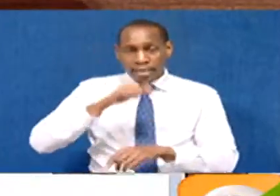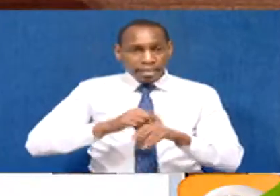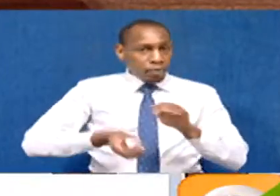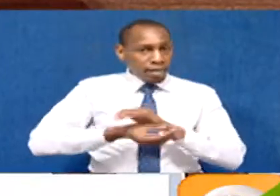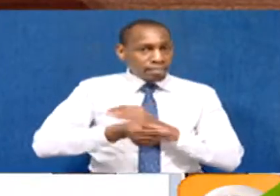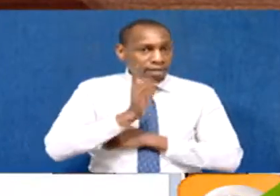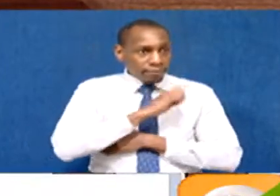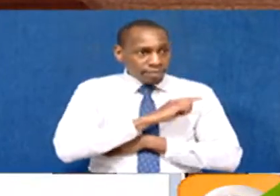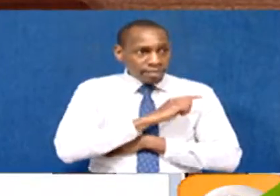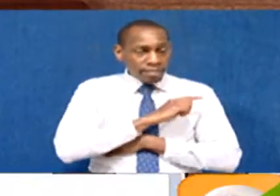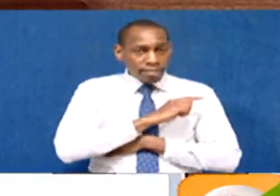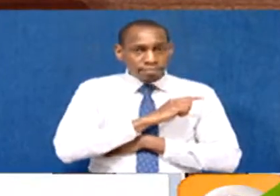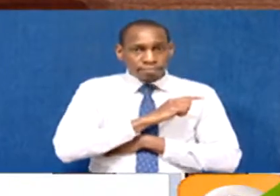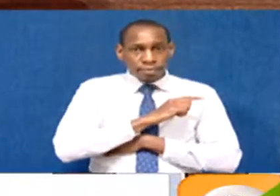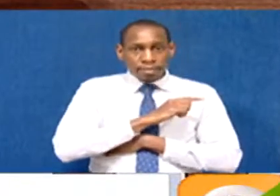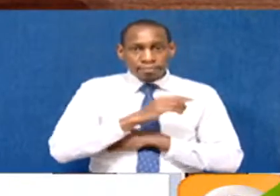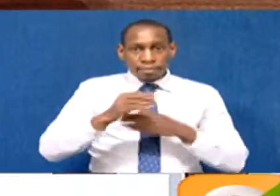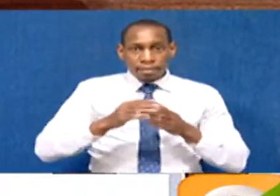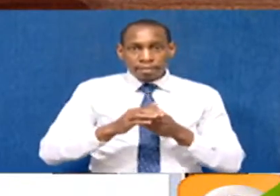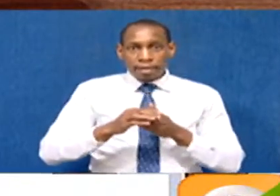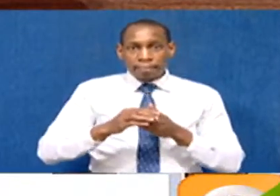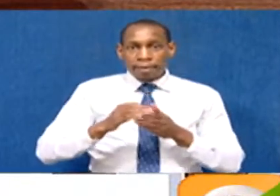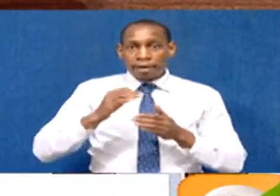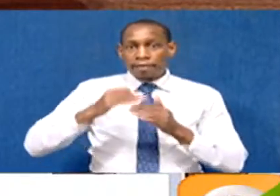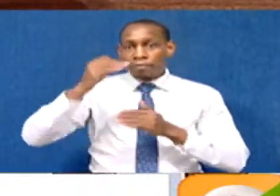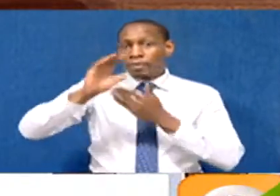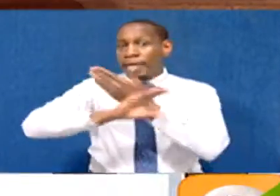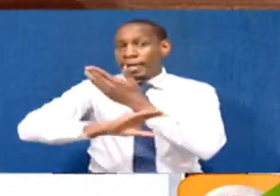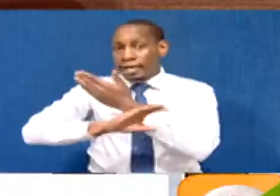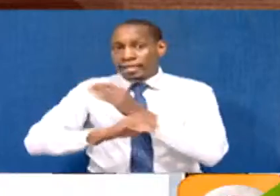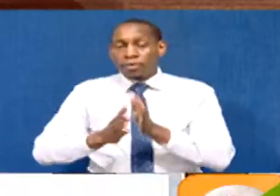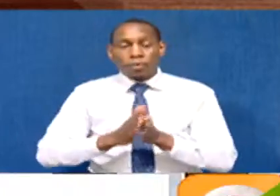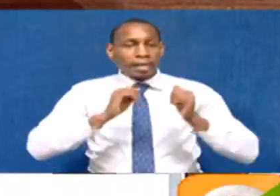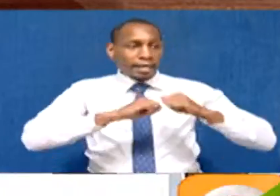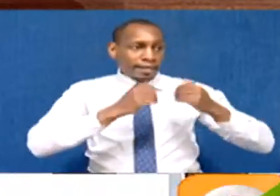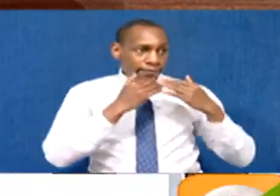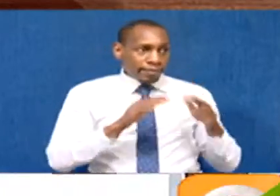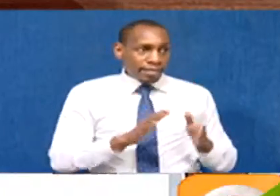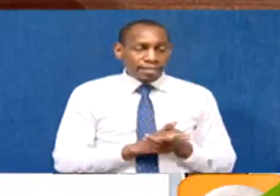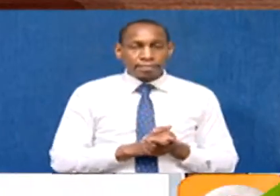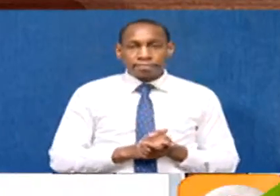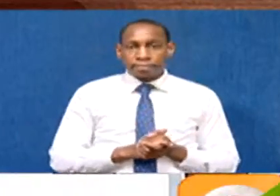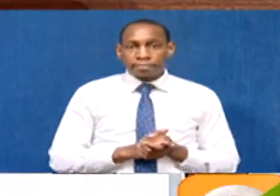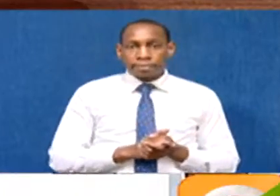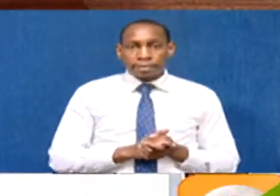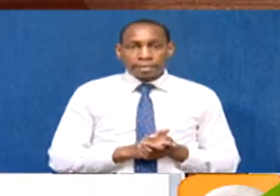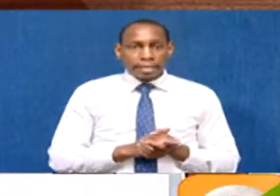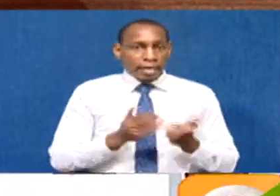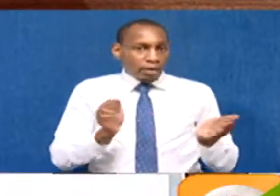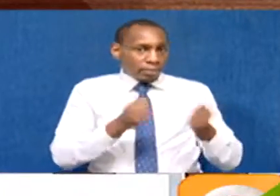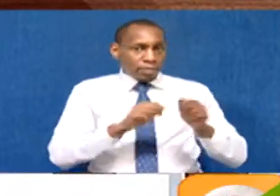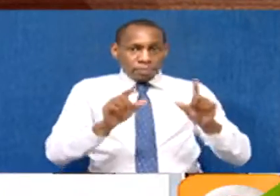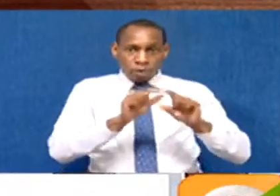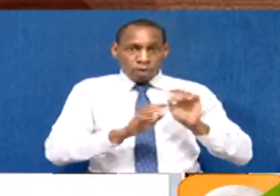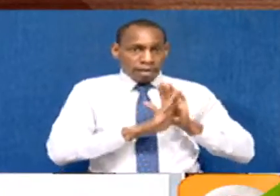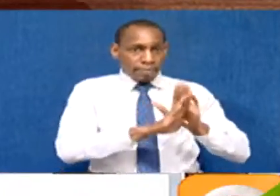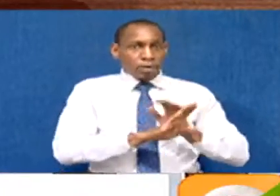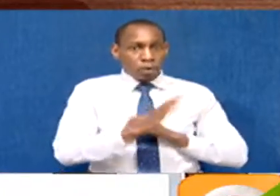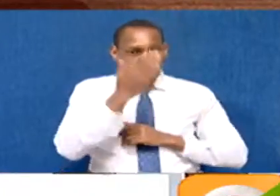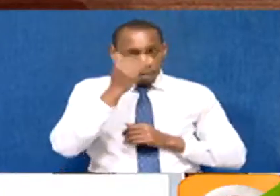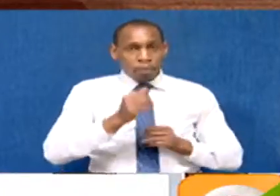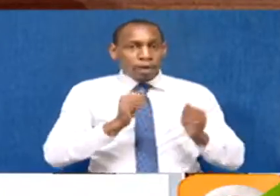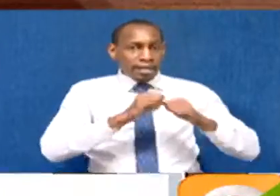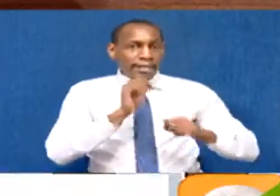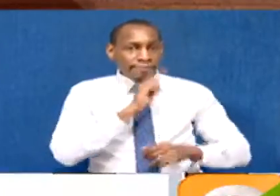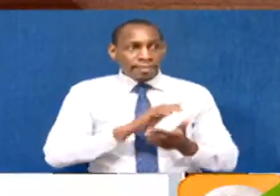explained to where we were going as a country and what this was about, they agreed with it. So they can't call it betrayal, because they agreed